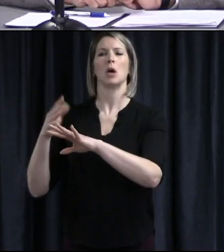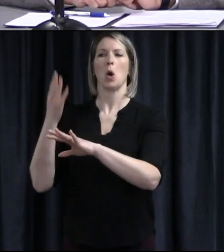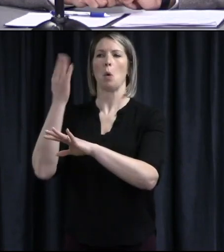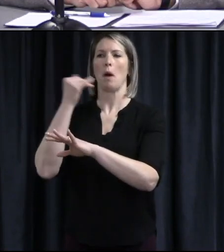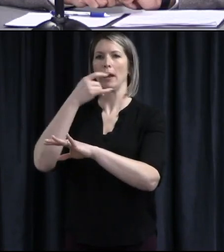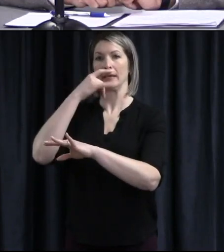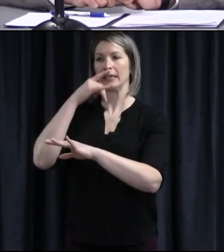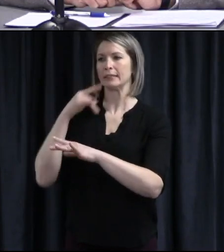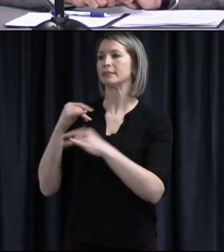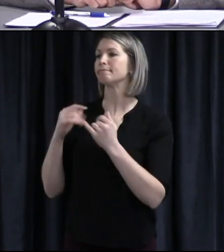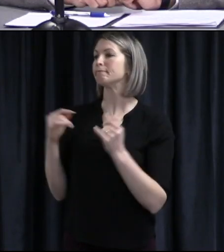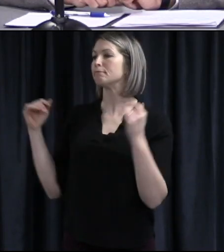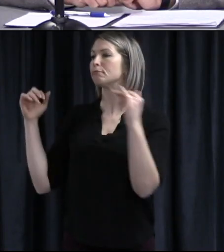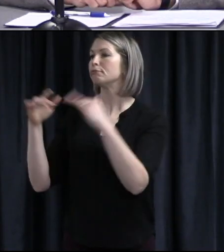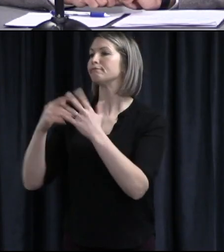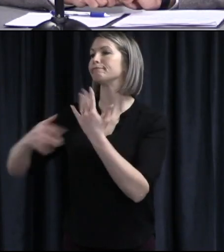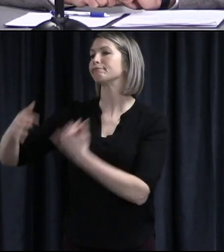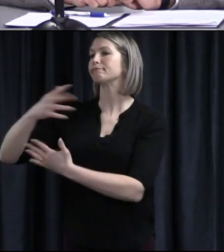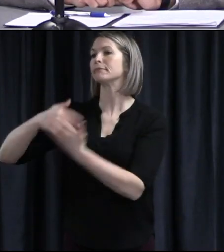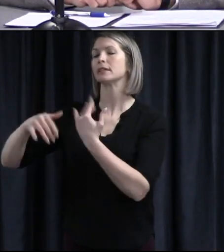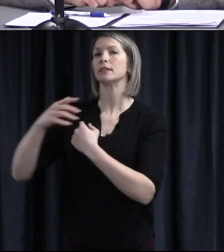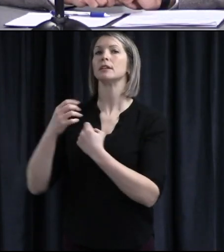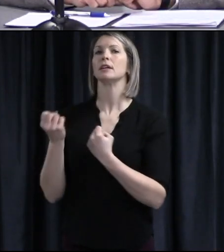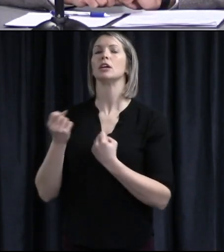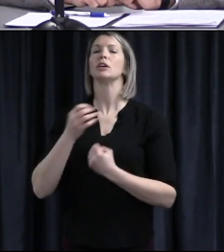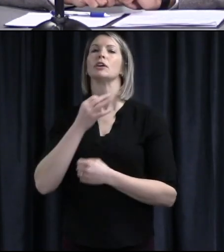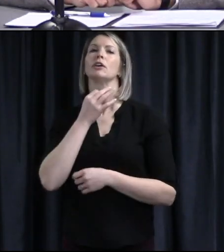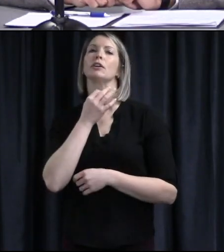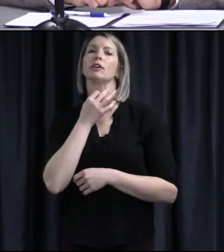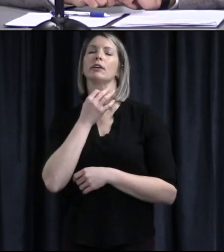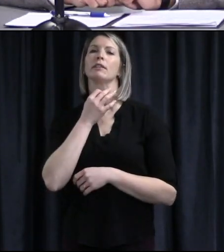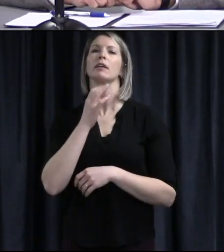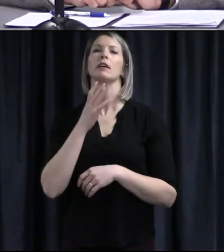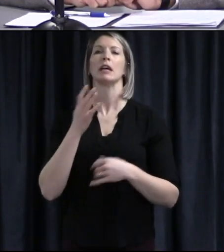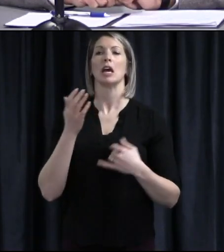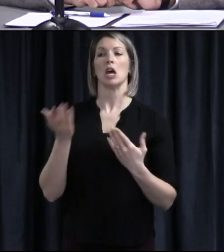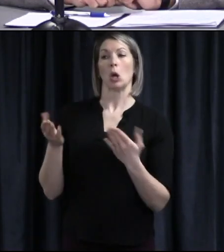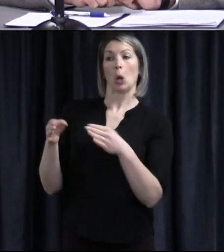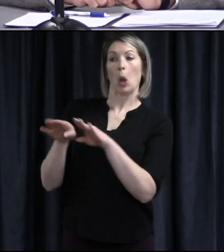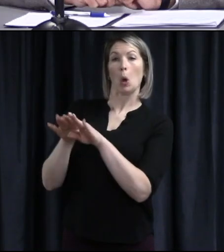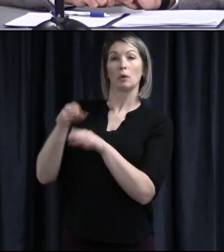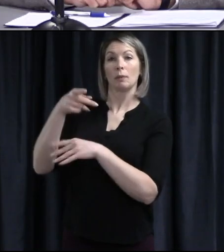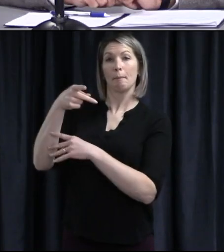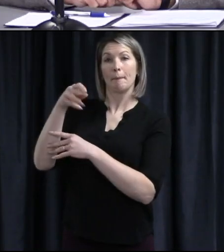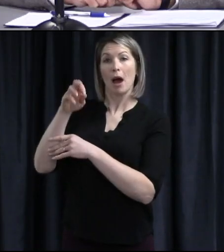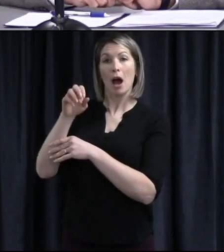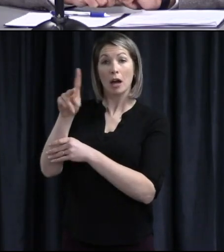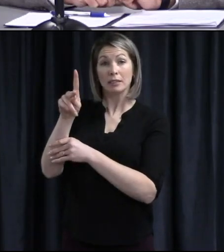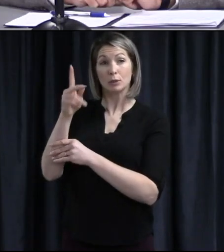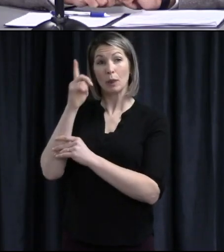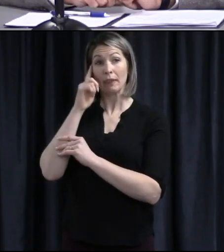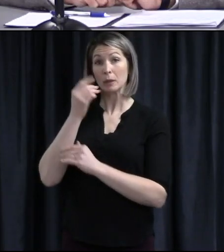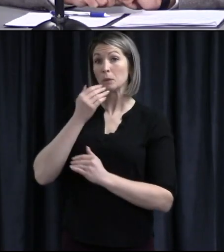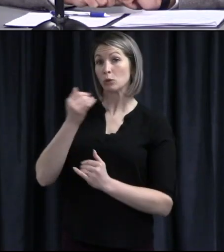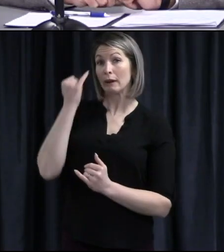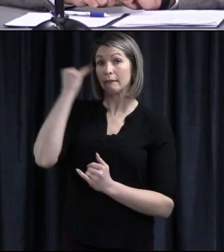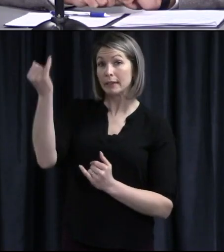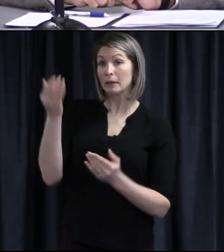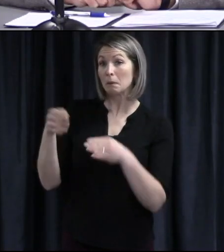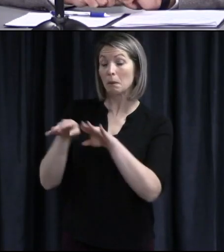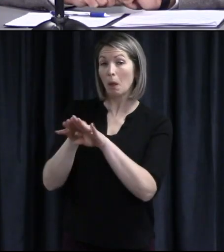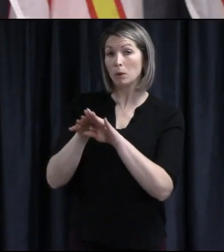steel surfaces for up to 3 days. Wondering if this is true and was shutting down the parks the right decision?